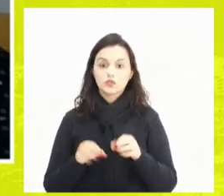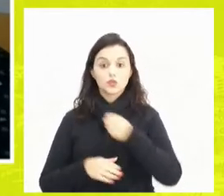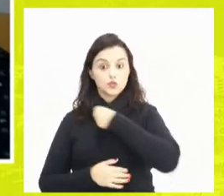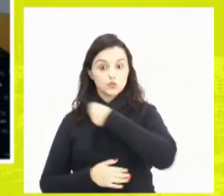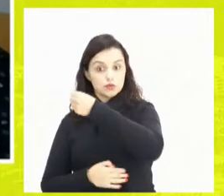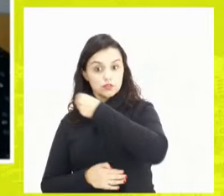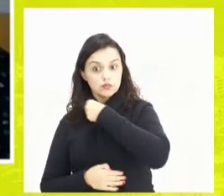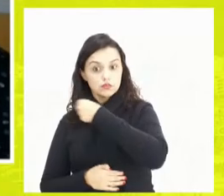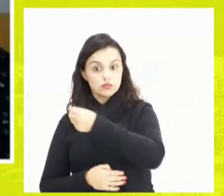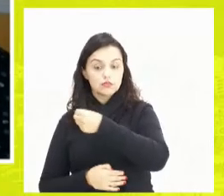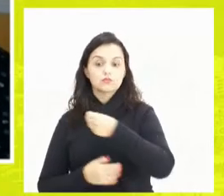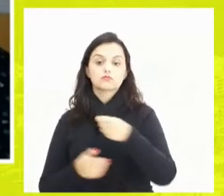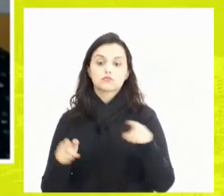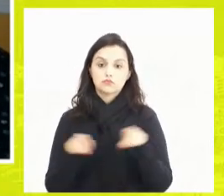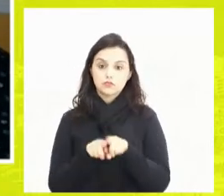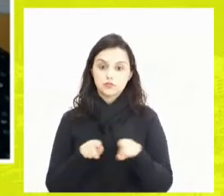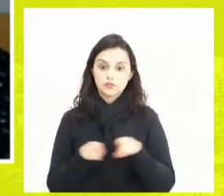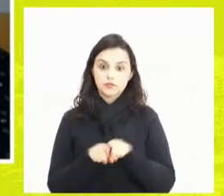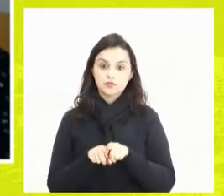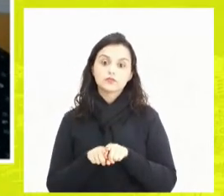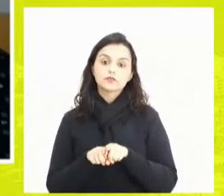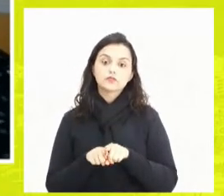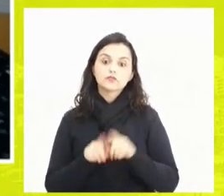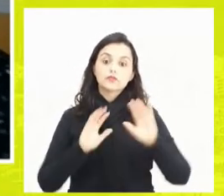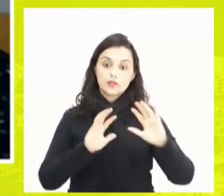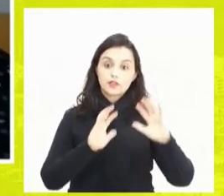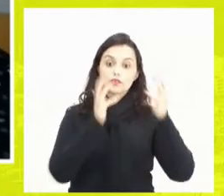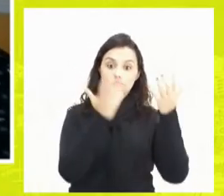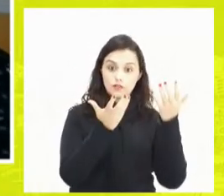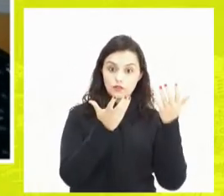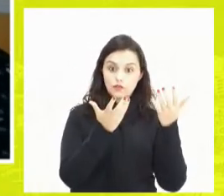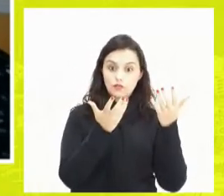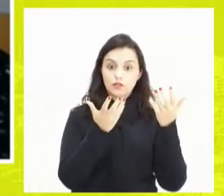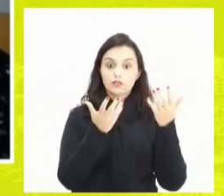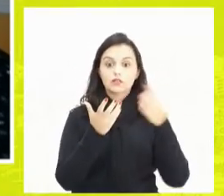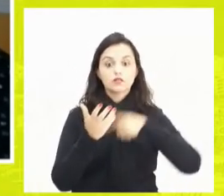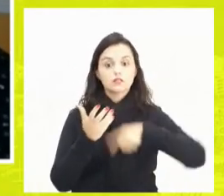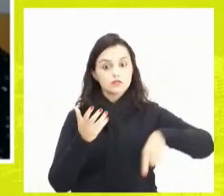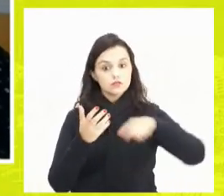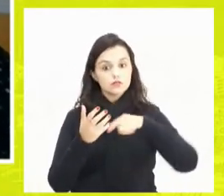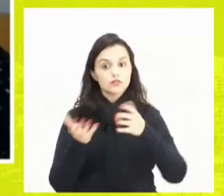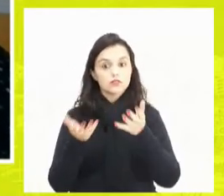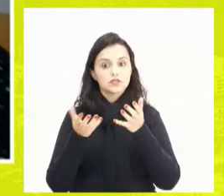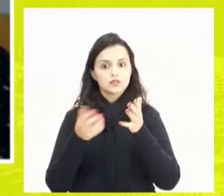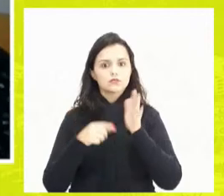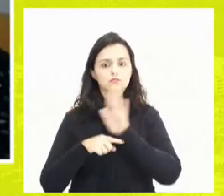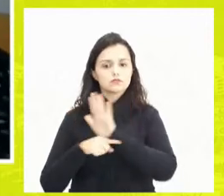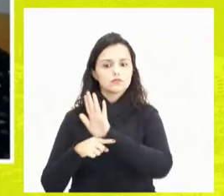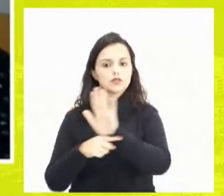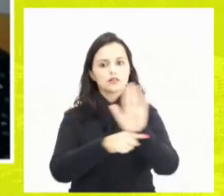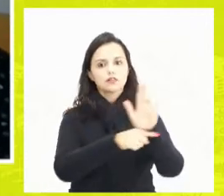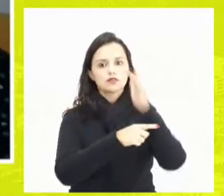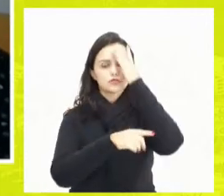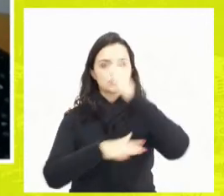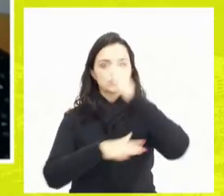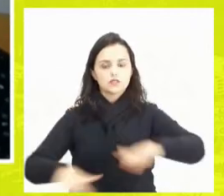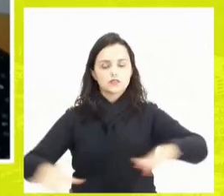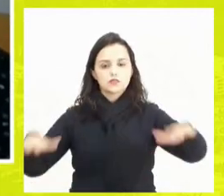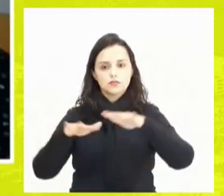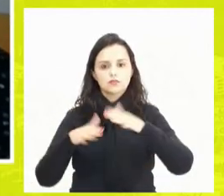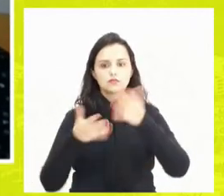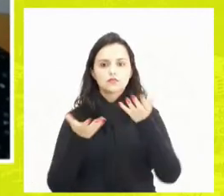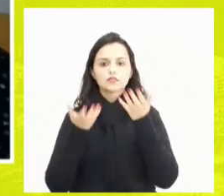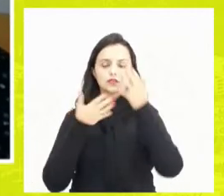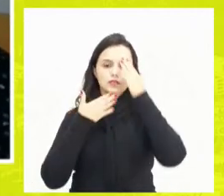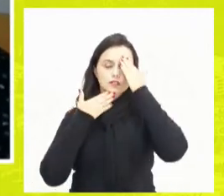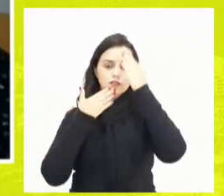journalism education but also in this type of event we have this need to sensitize people well i want to